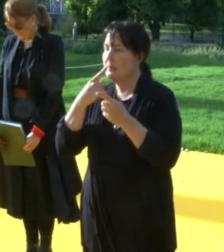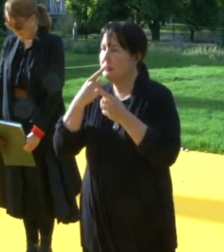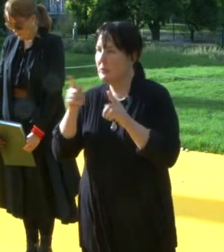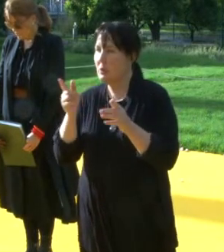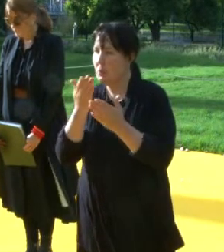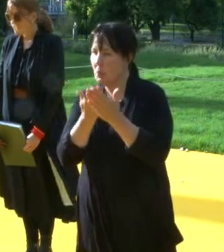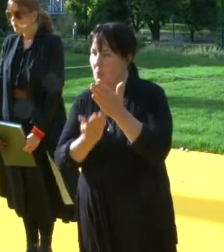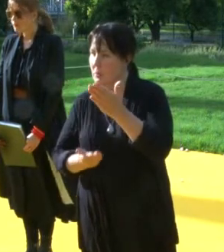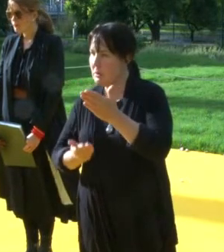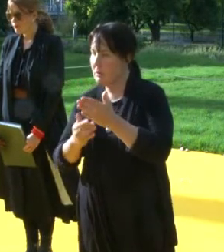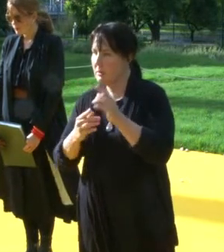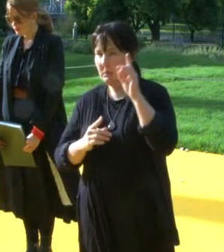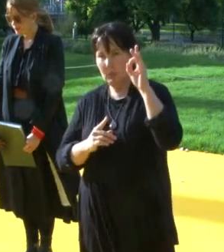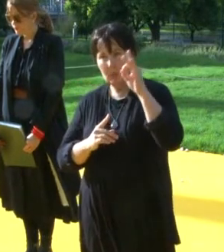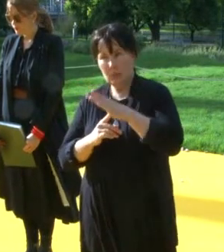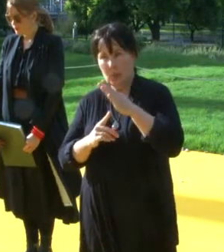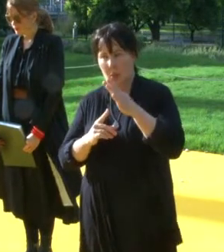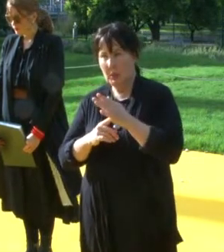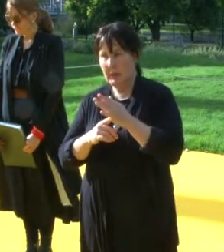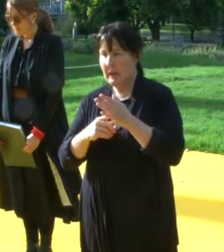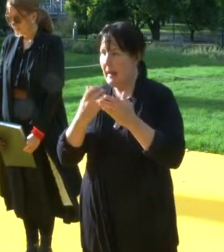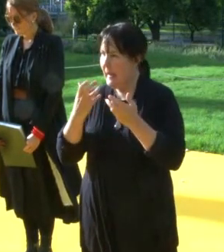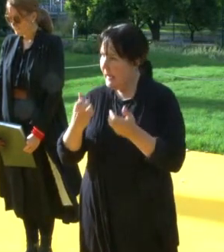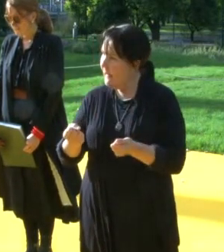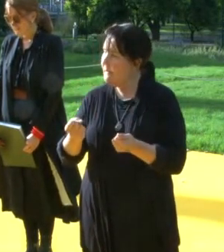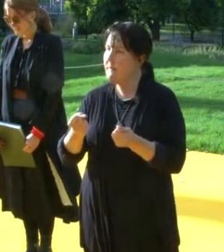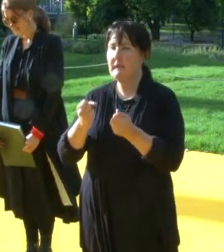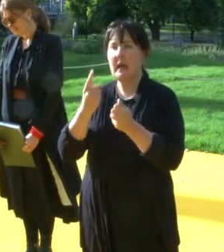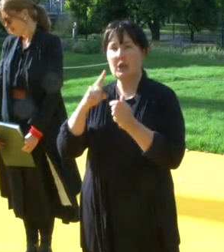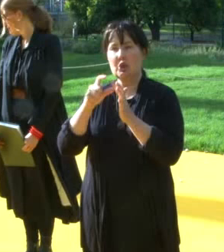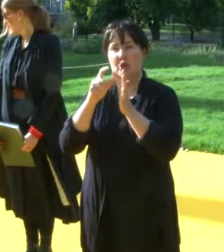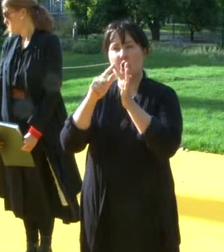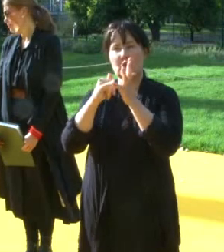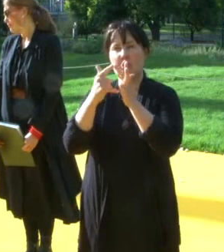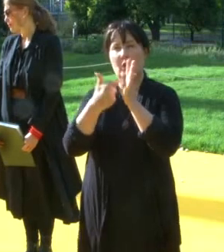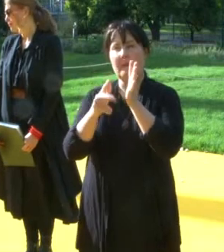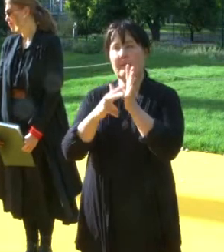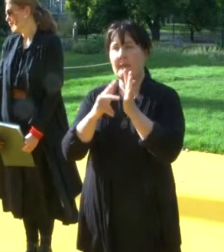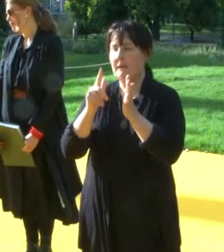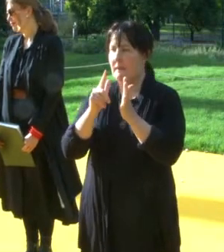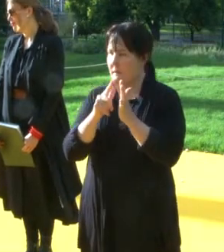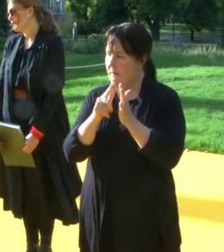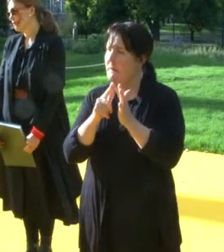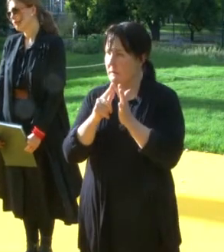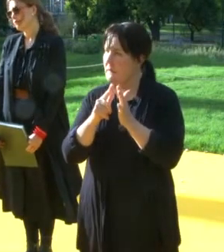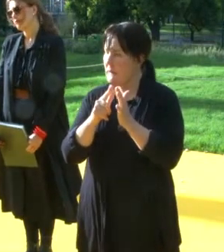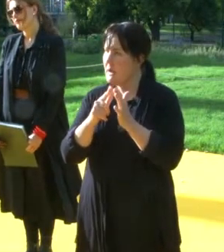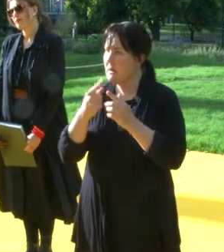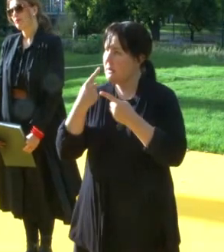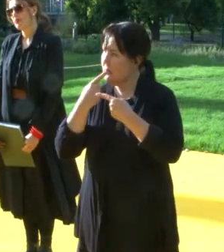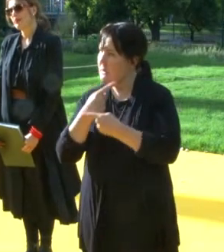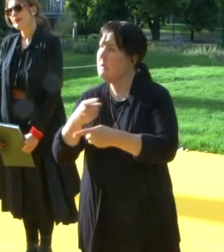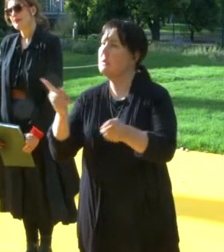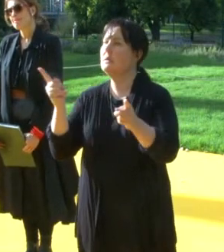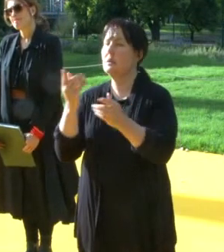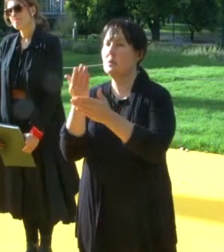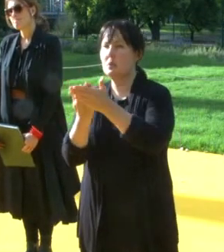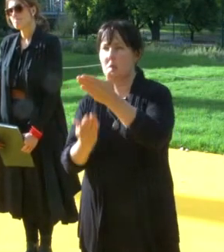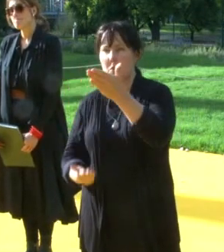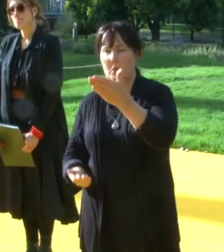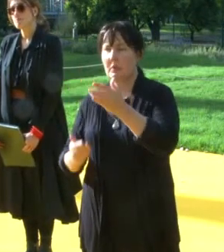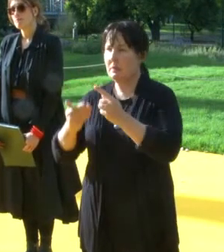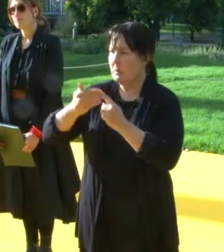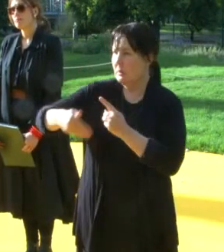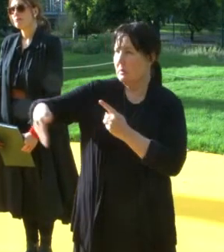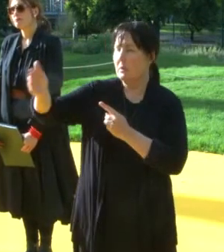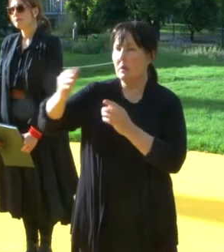a space in the literary landscape. May we continue to carve out that space to tell our stories in our own words with the nuance